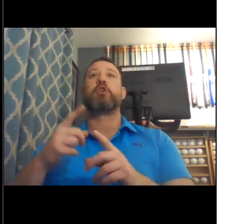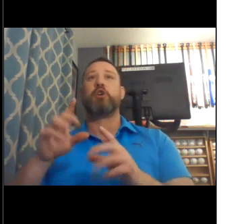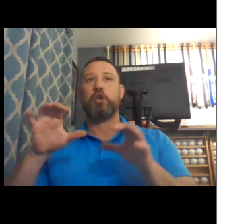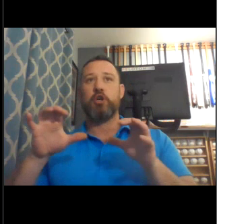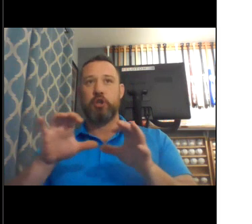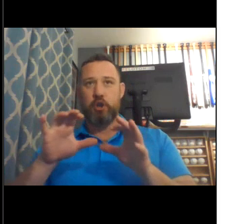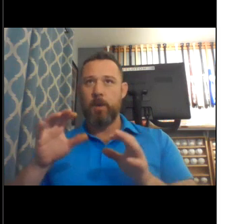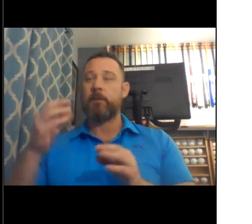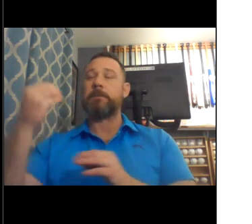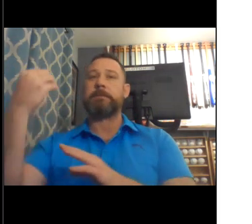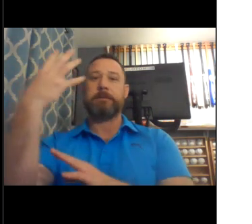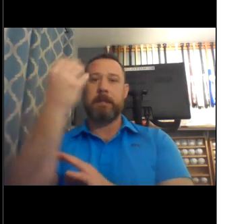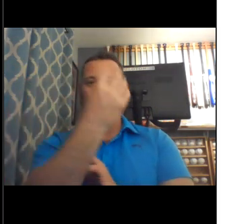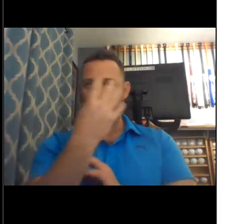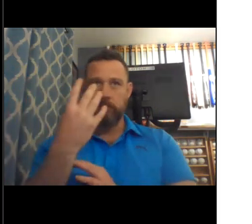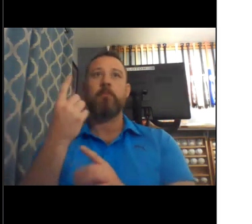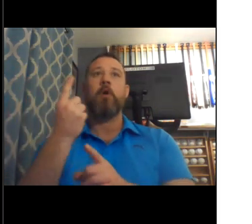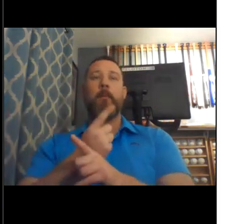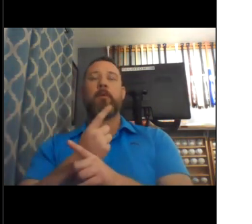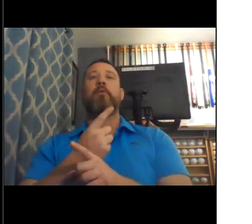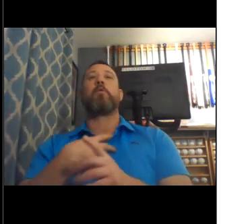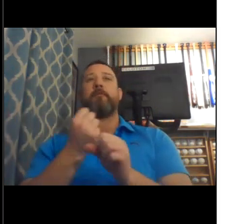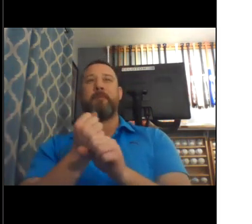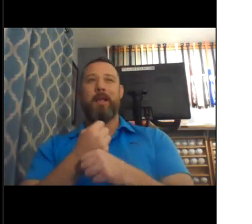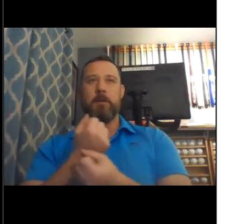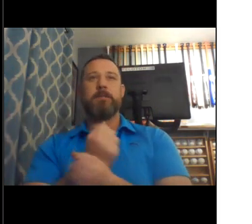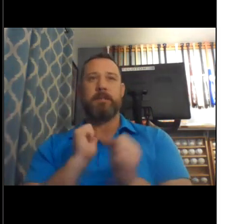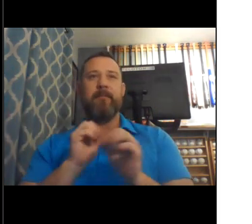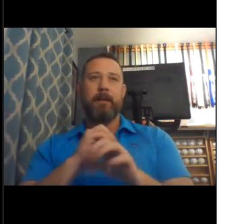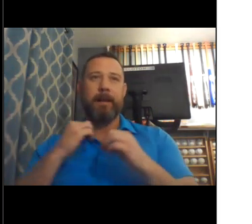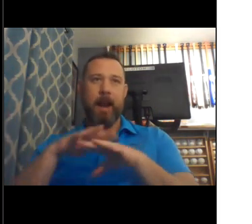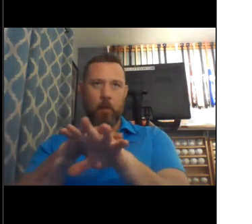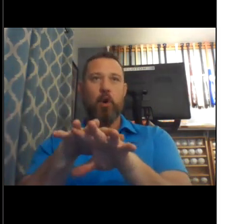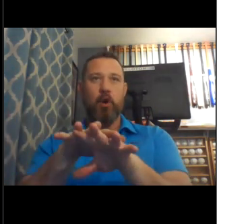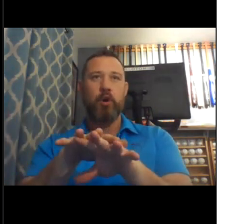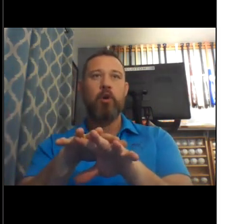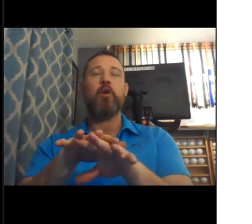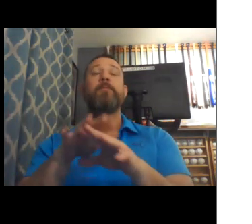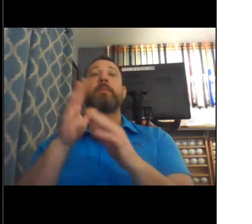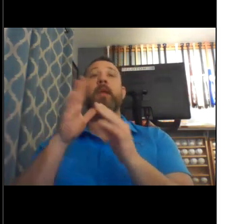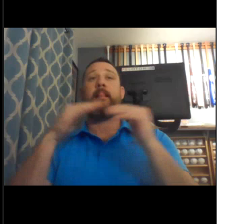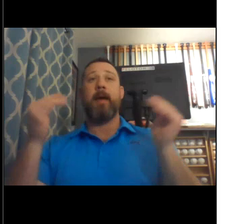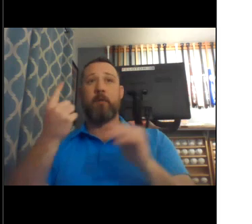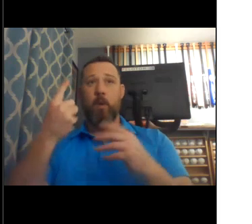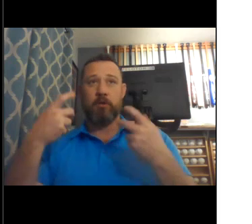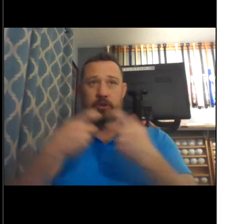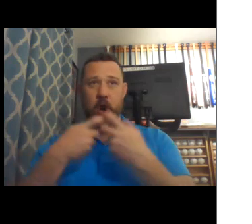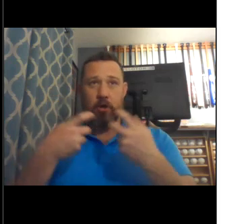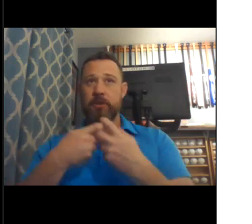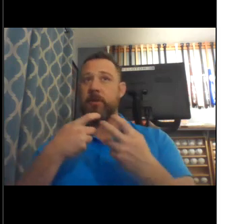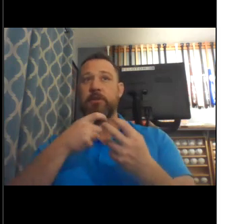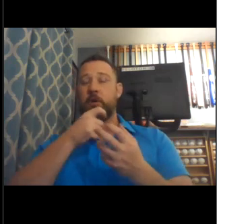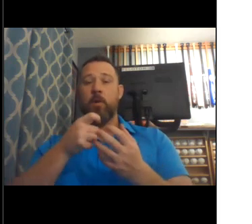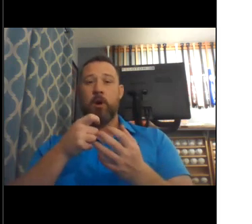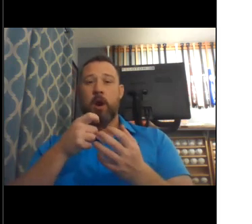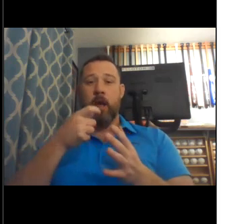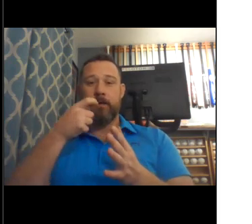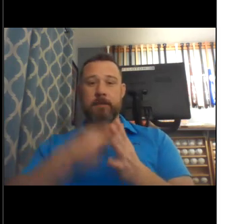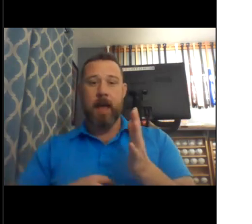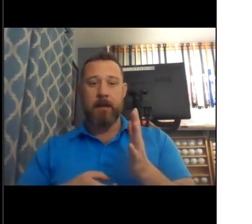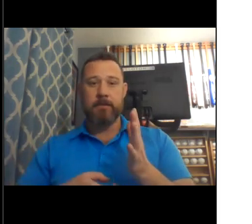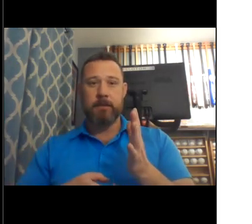signalized intersections. We've made it a safe network. Level 1 charging, so we're not taxing the grid. And then